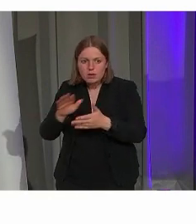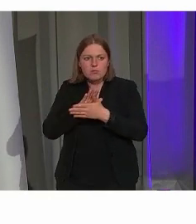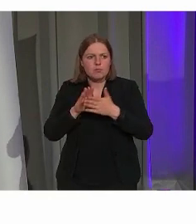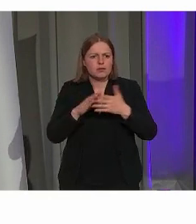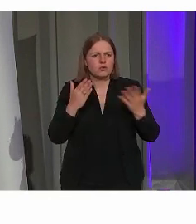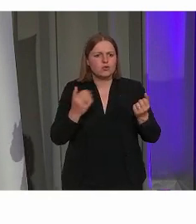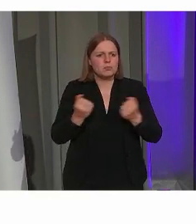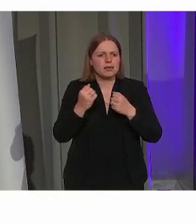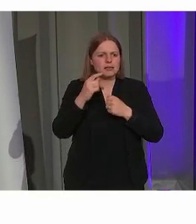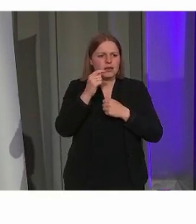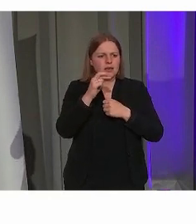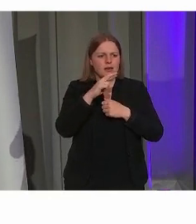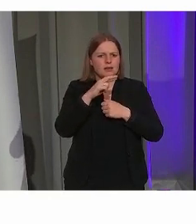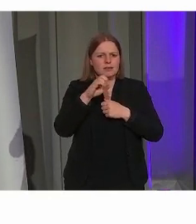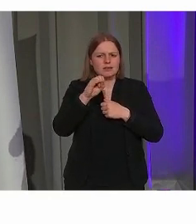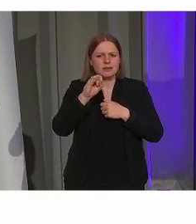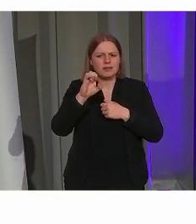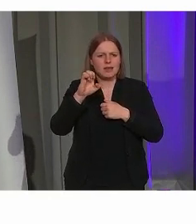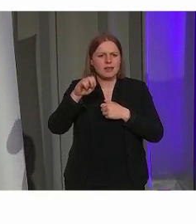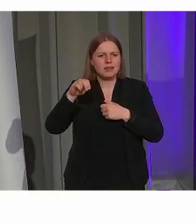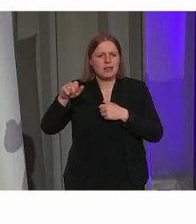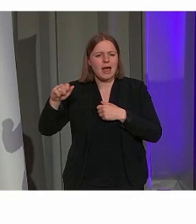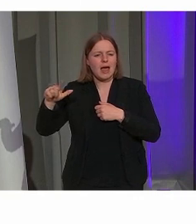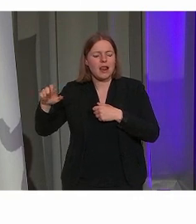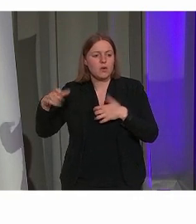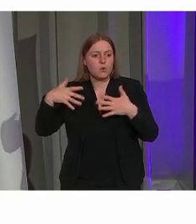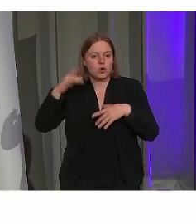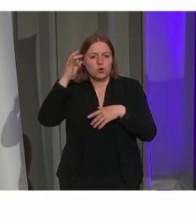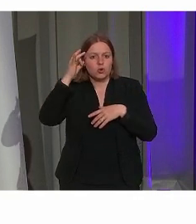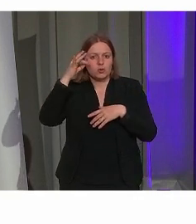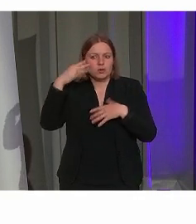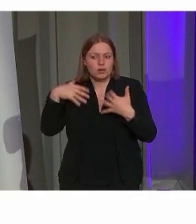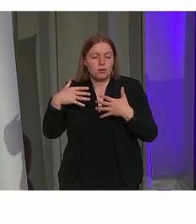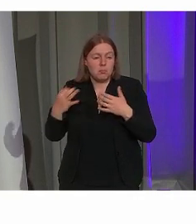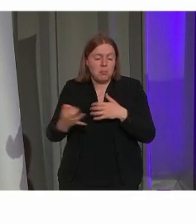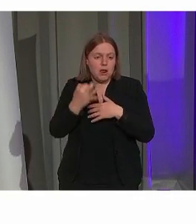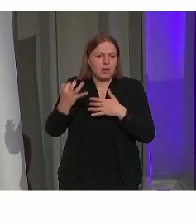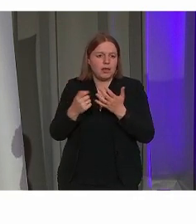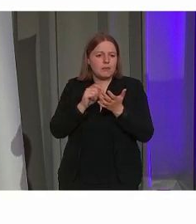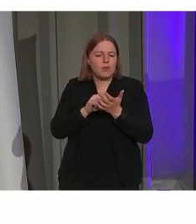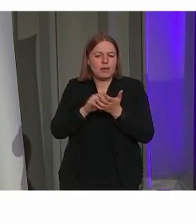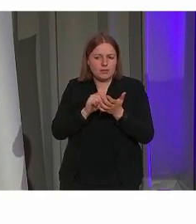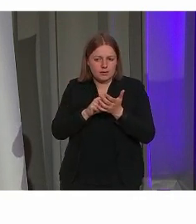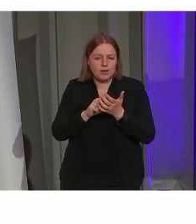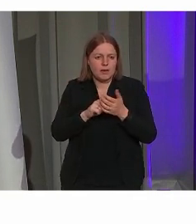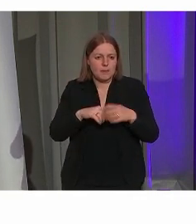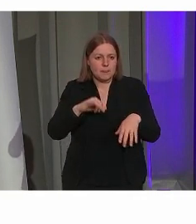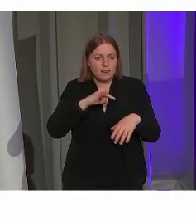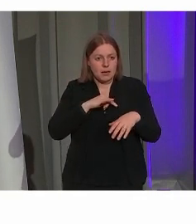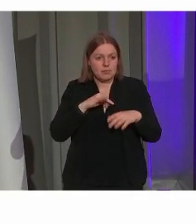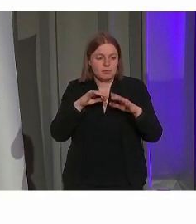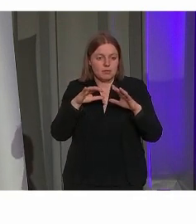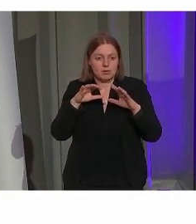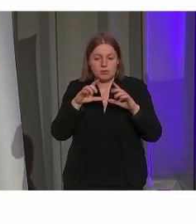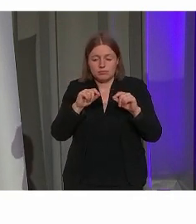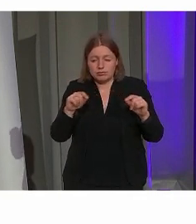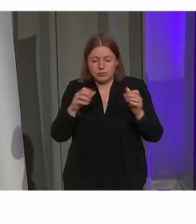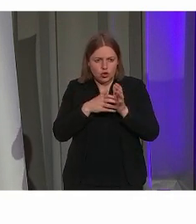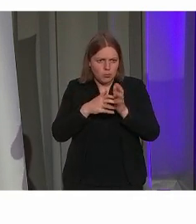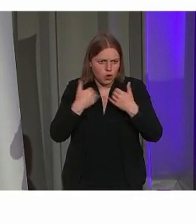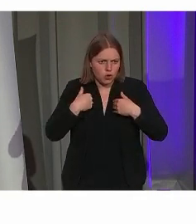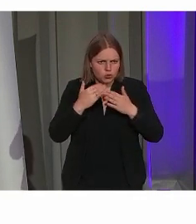The Triennale is at the moment running in our city. This is a cultural high,